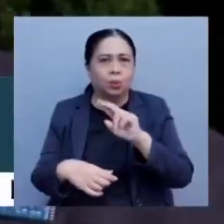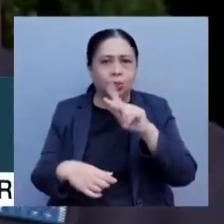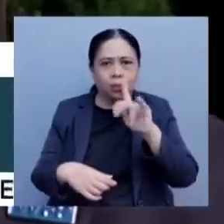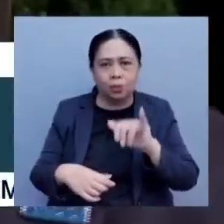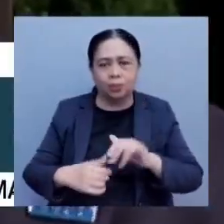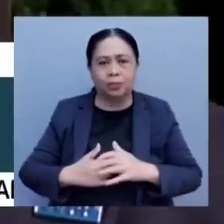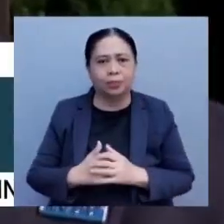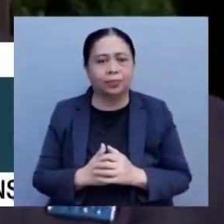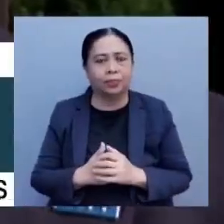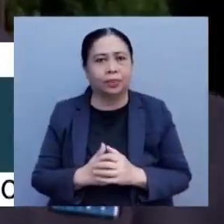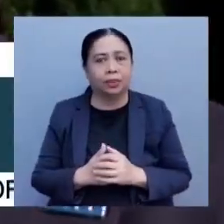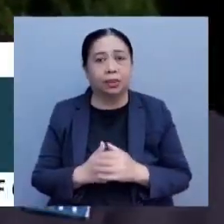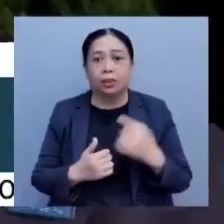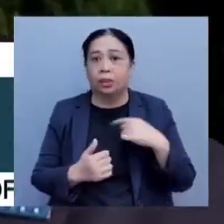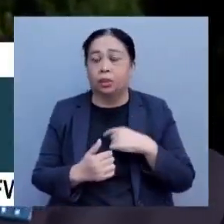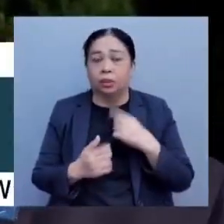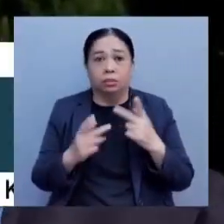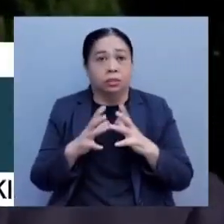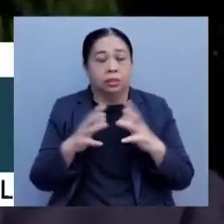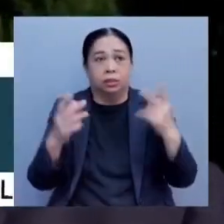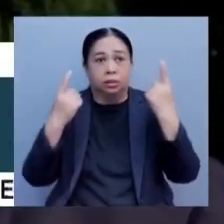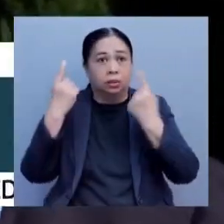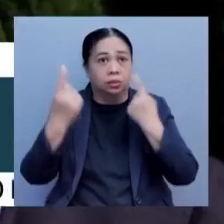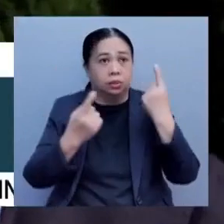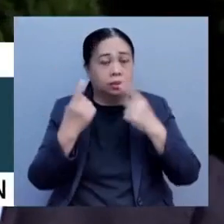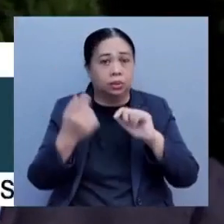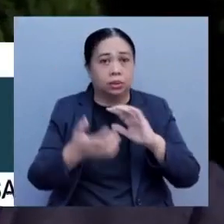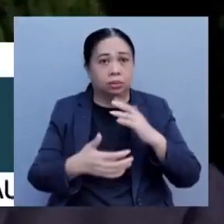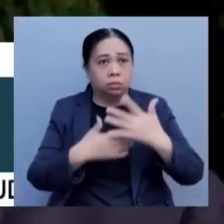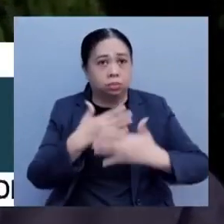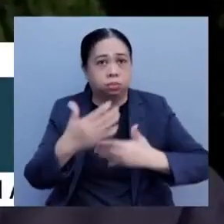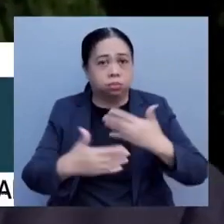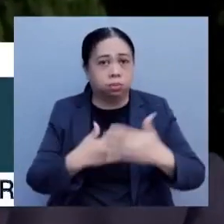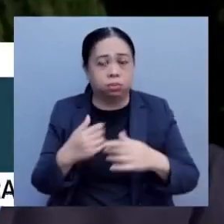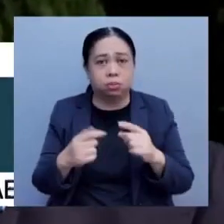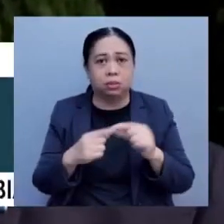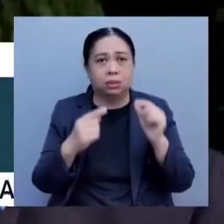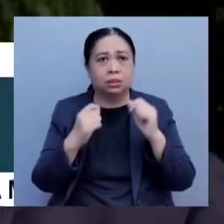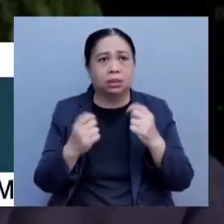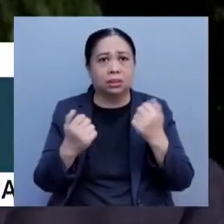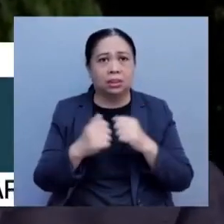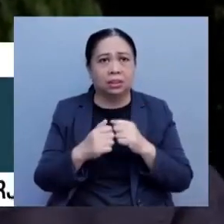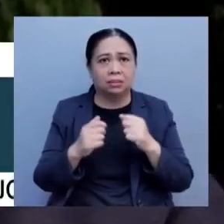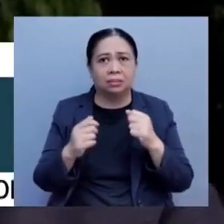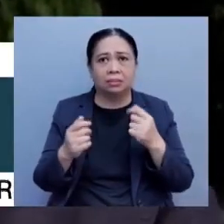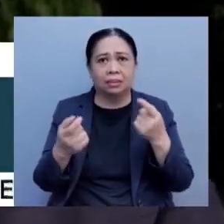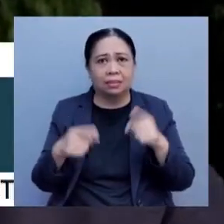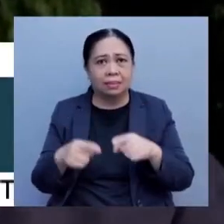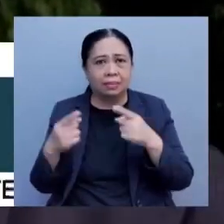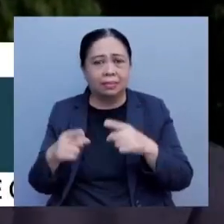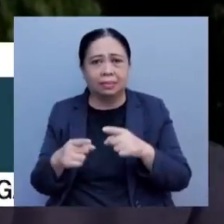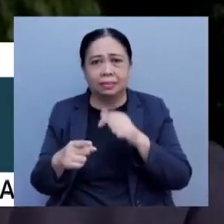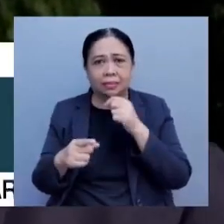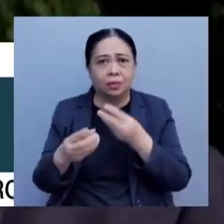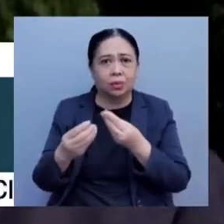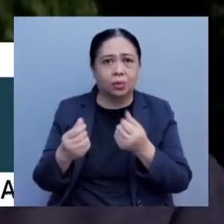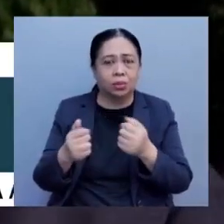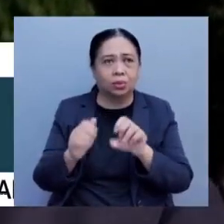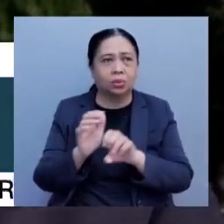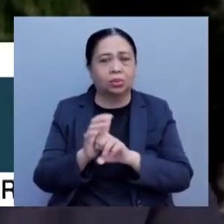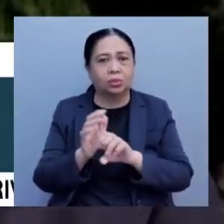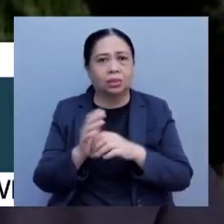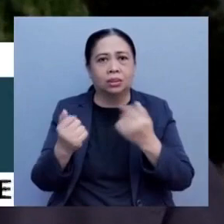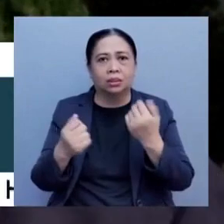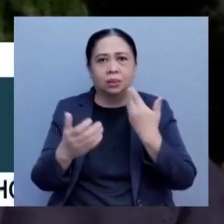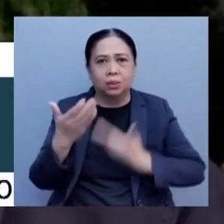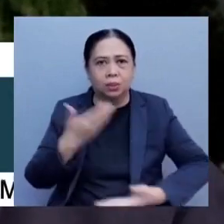We're very worried about how this will evolve over time, particularly if the humanitarian situation is not addressed. The people that are